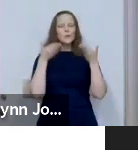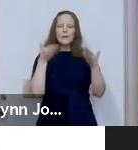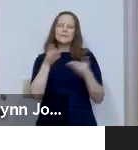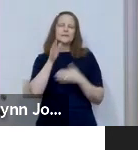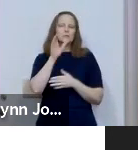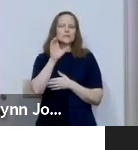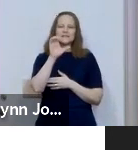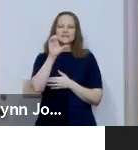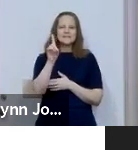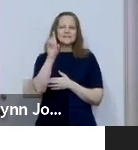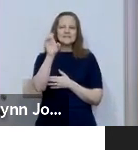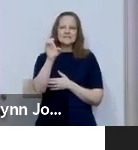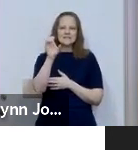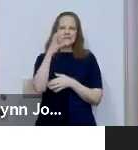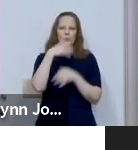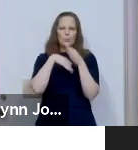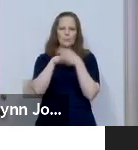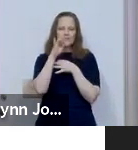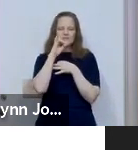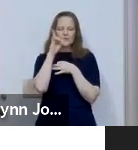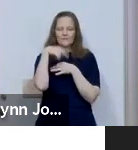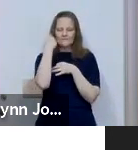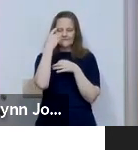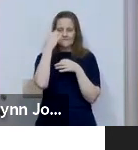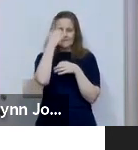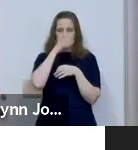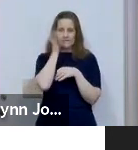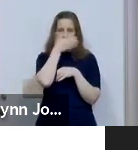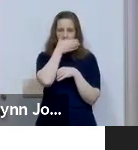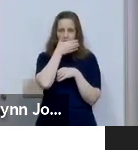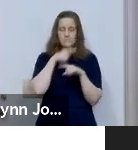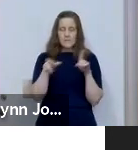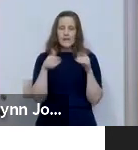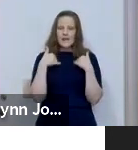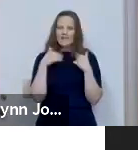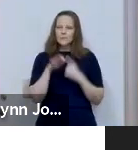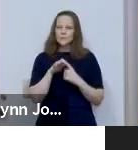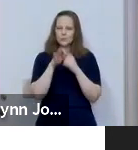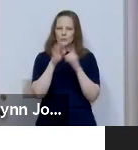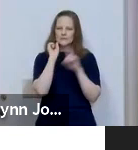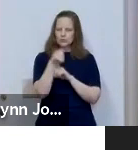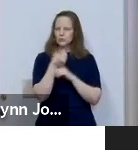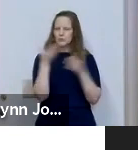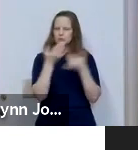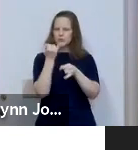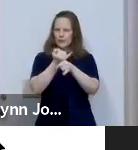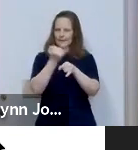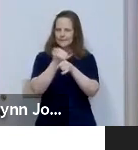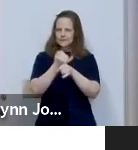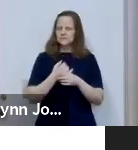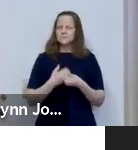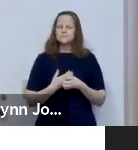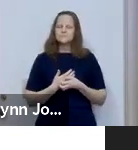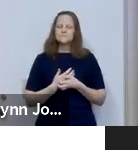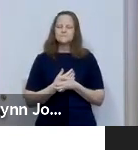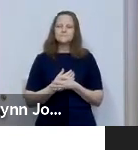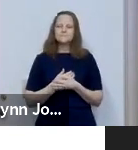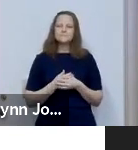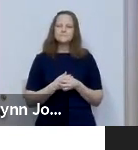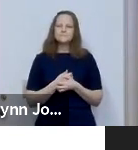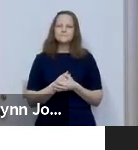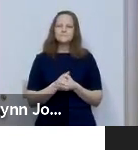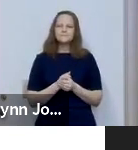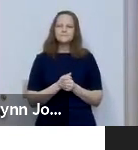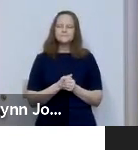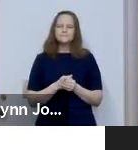CDC as a replacement for face coverings. However, we do have some very unique situations on campus that would